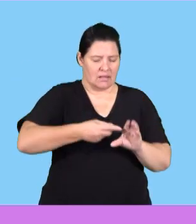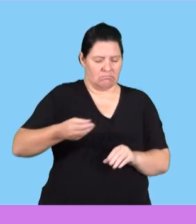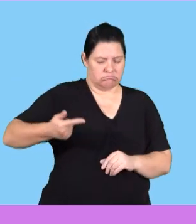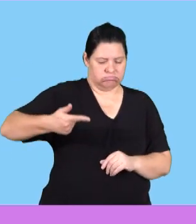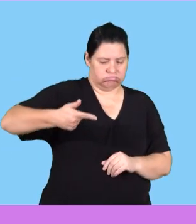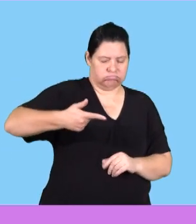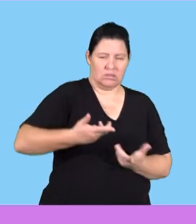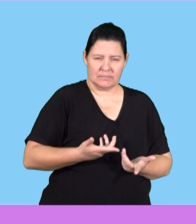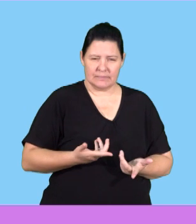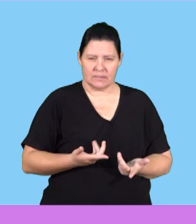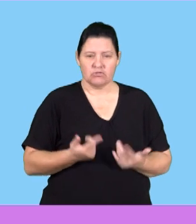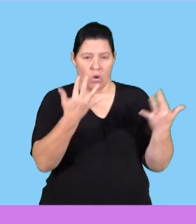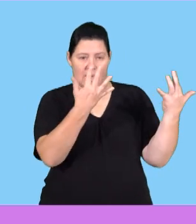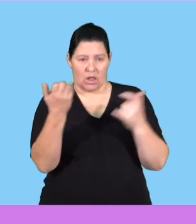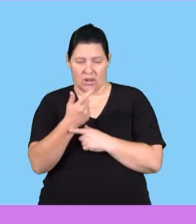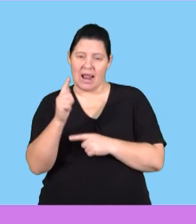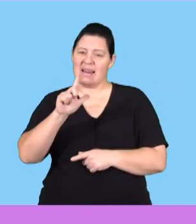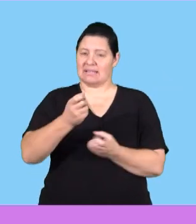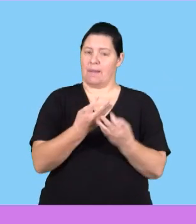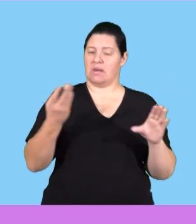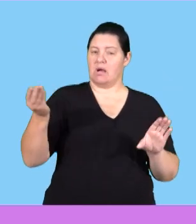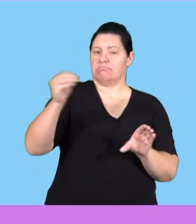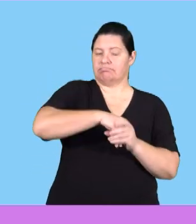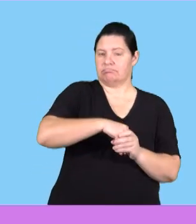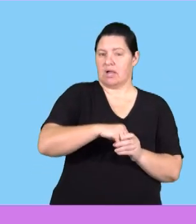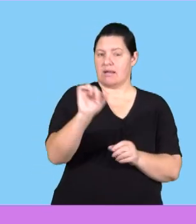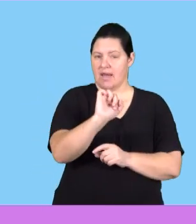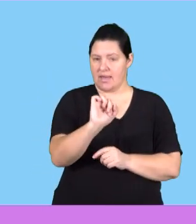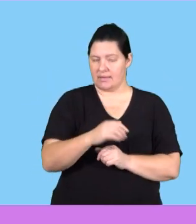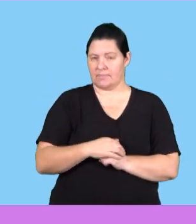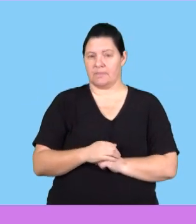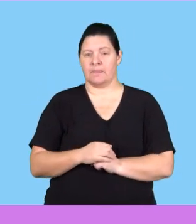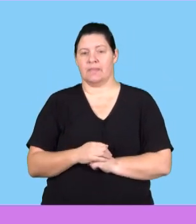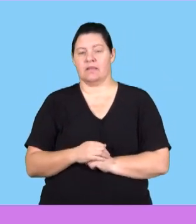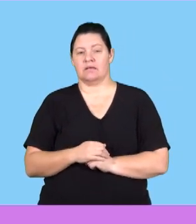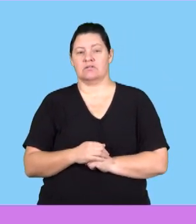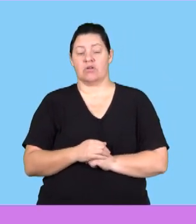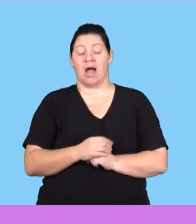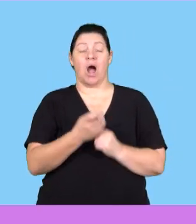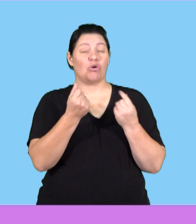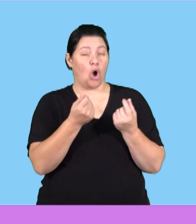tank? So now, to calculate how many liters were poured, we take the cost